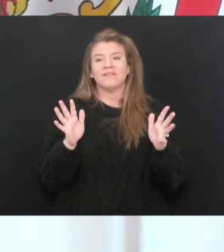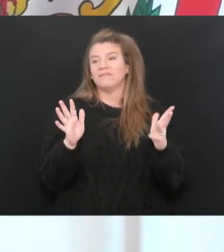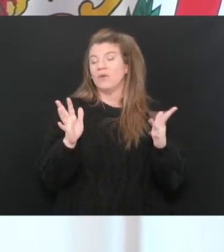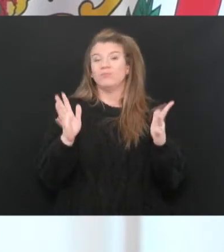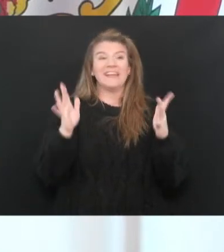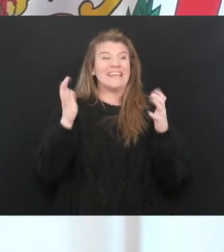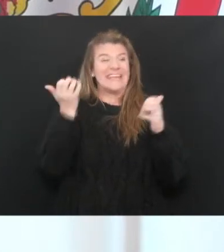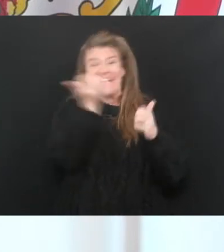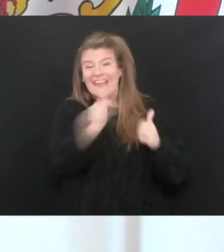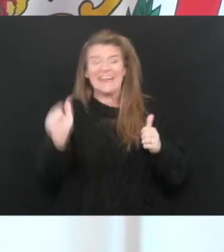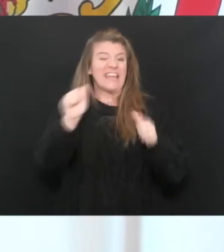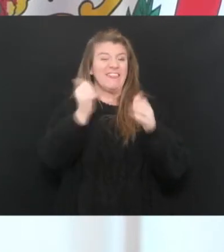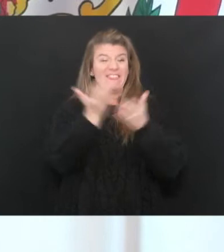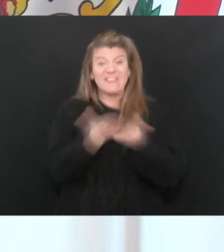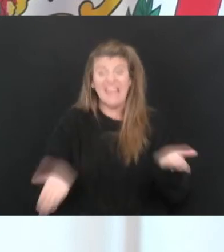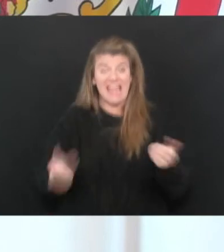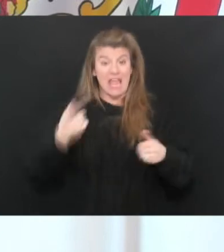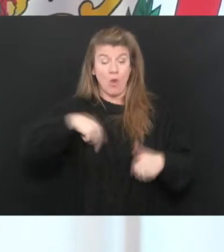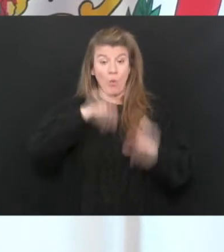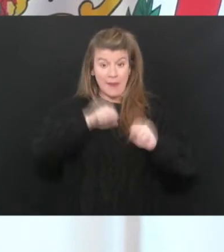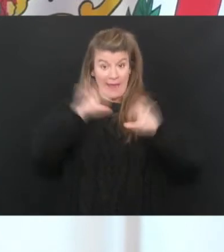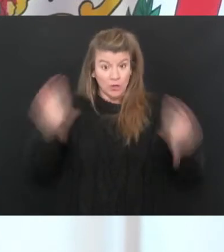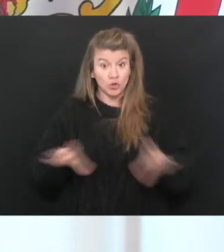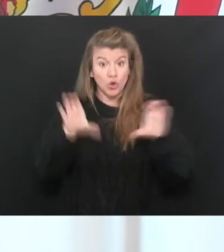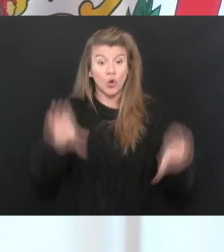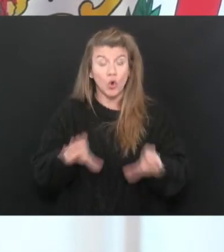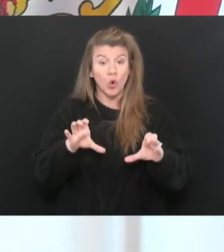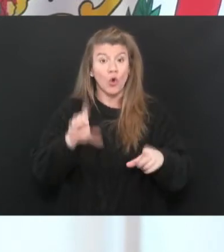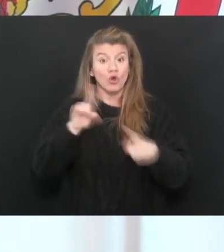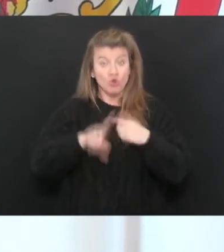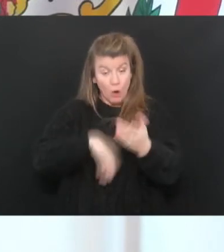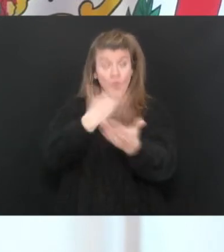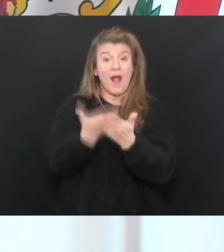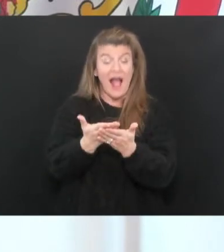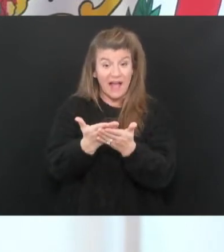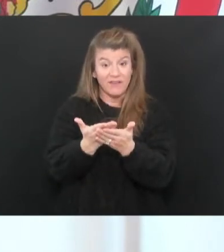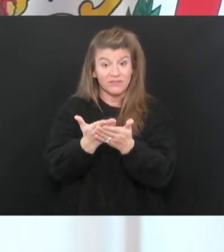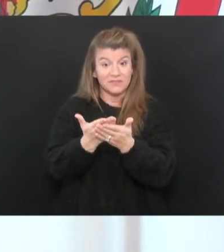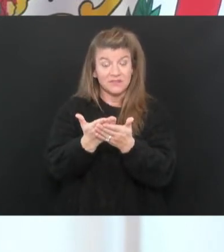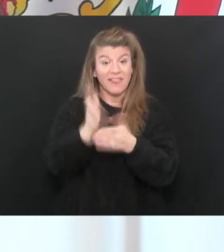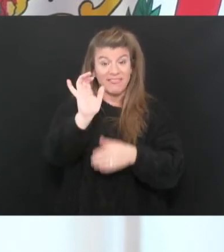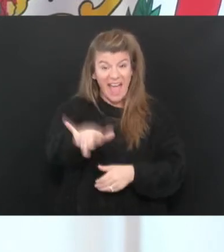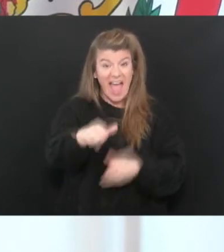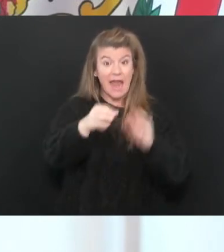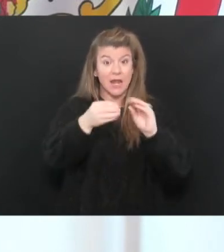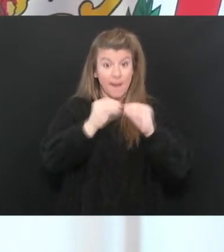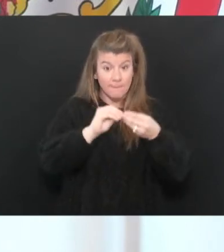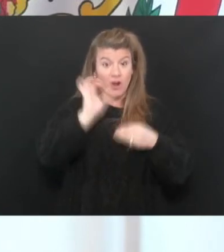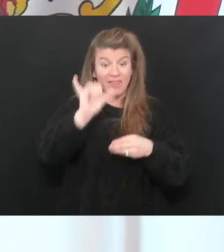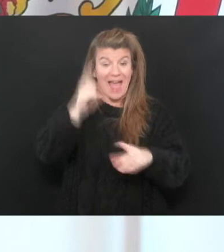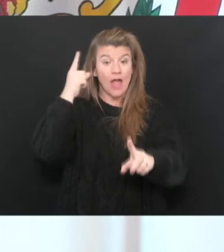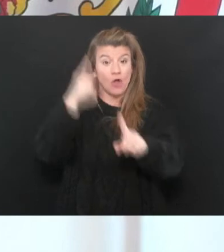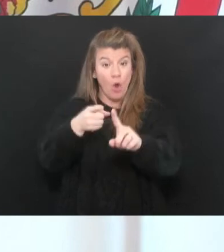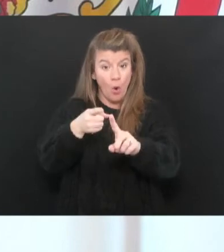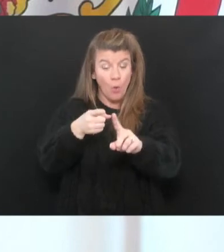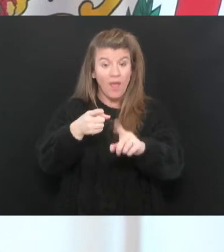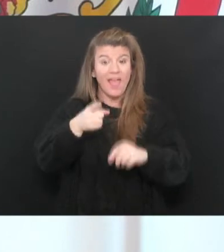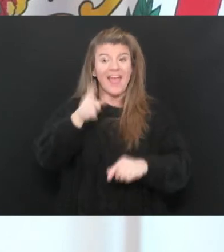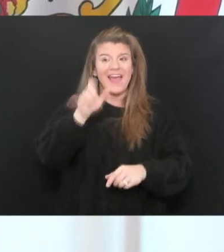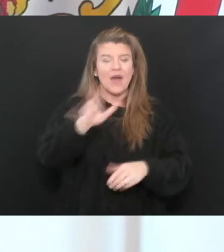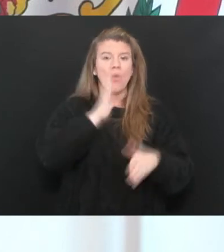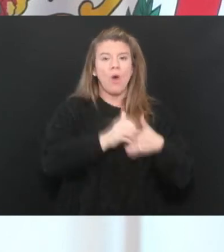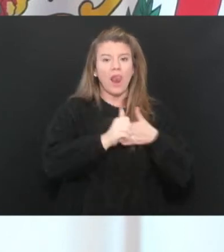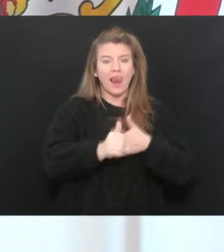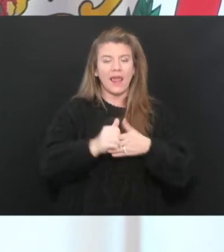absolutely effort that we've got to make to achieve absolutely that goal, which will lead us